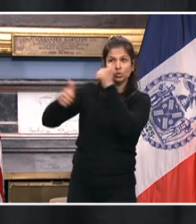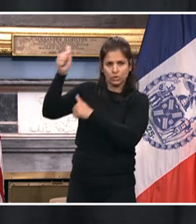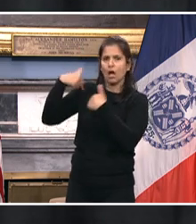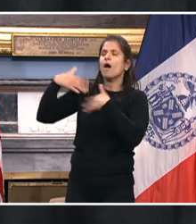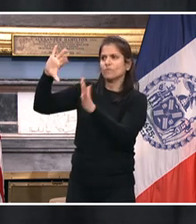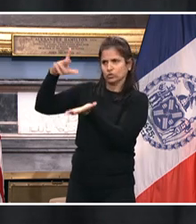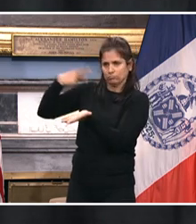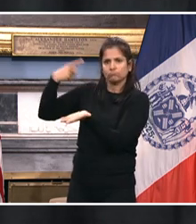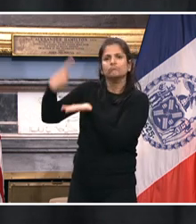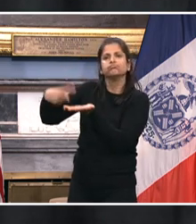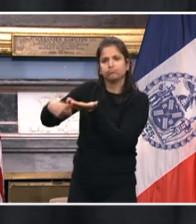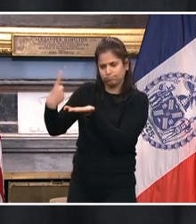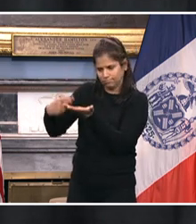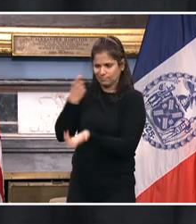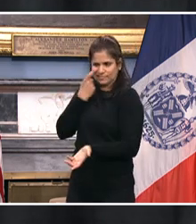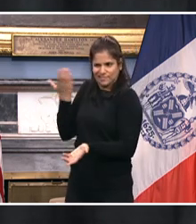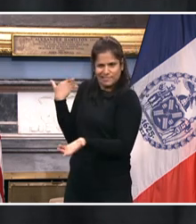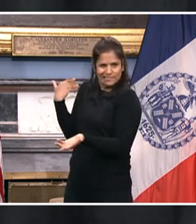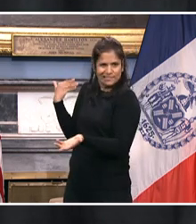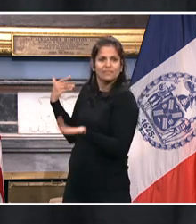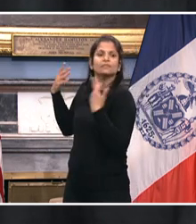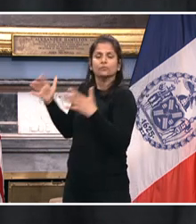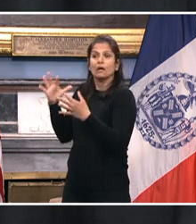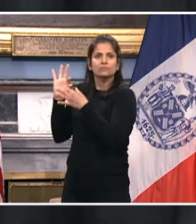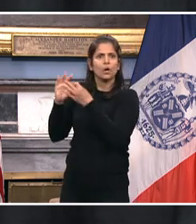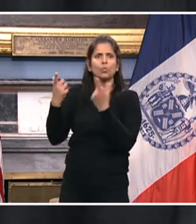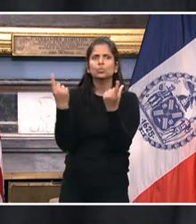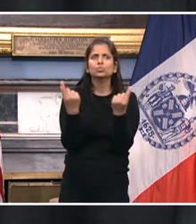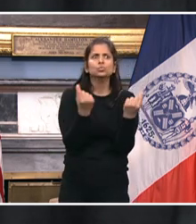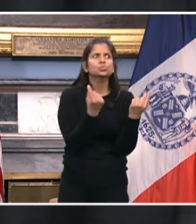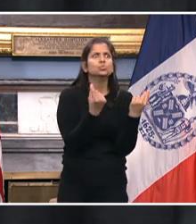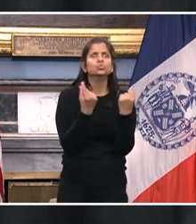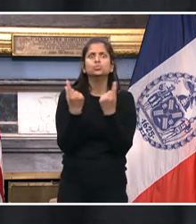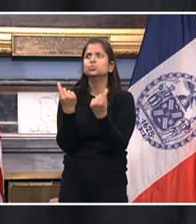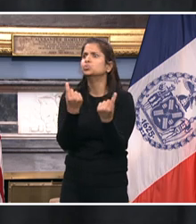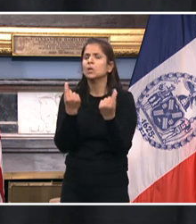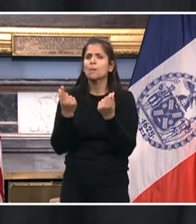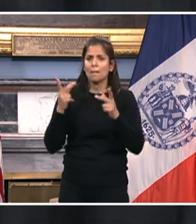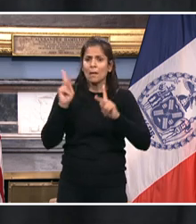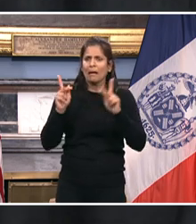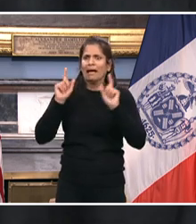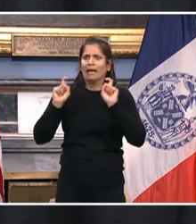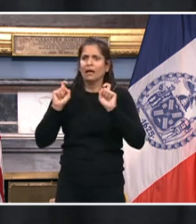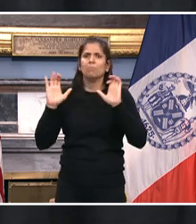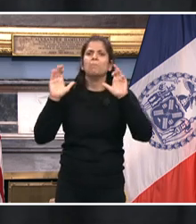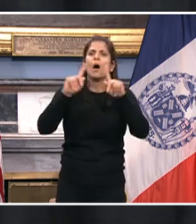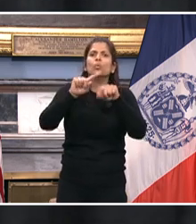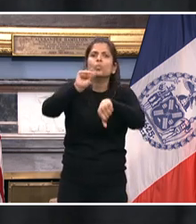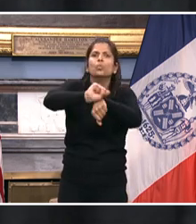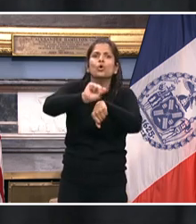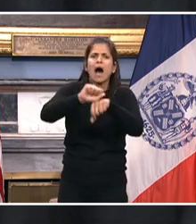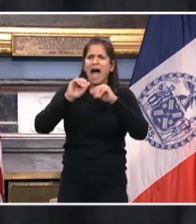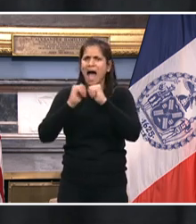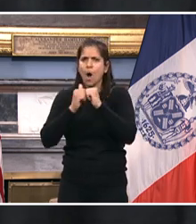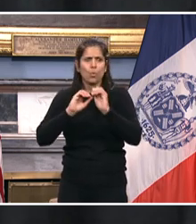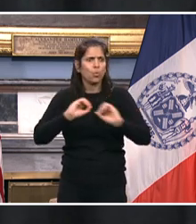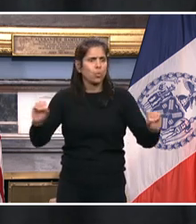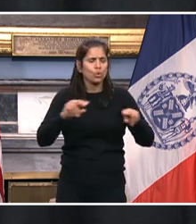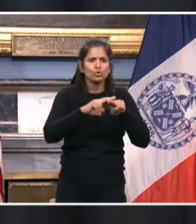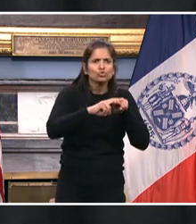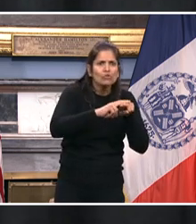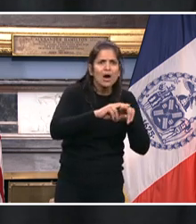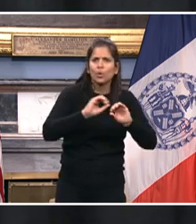into detail with me about why he believed that any